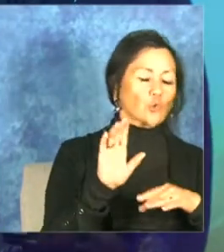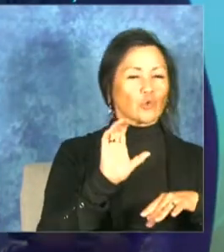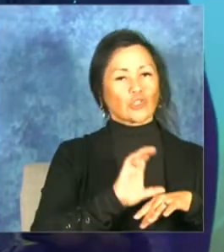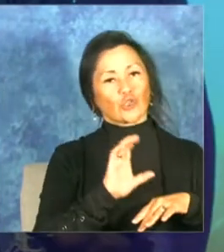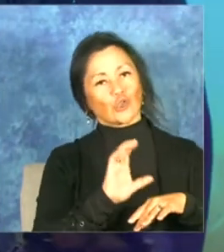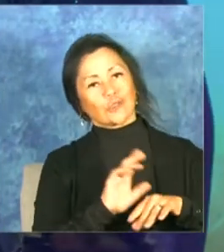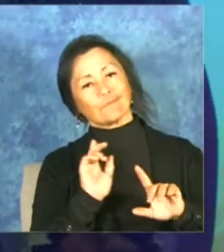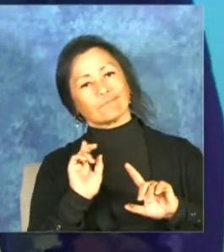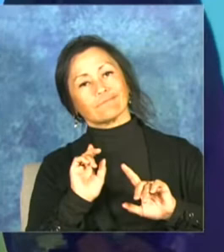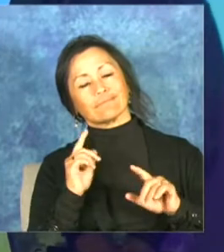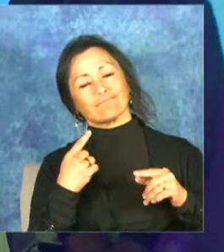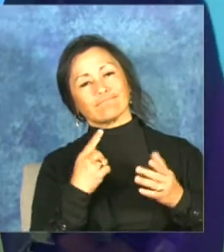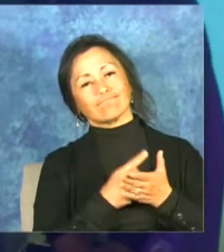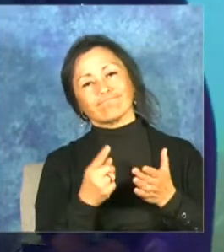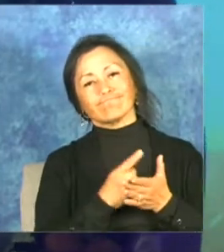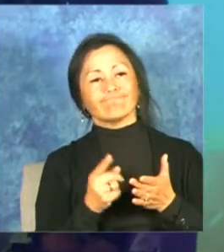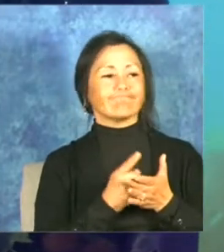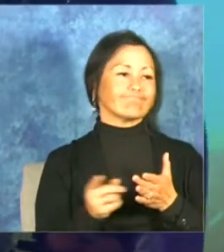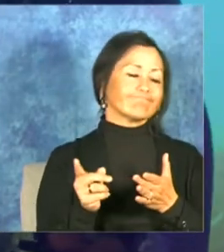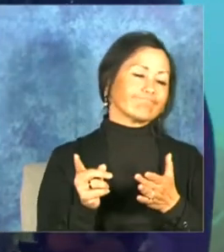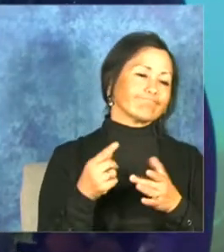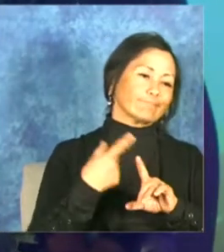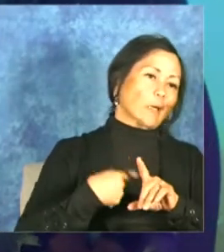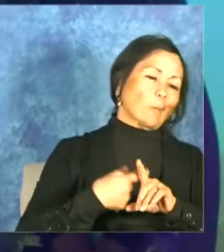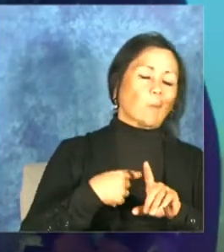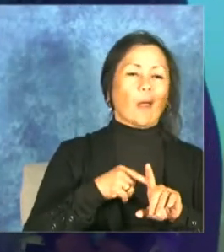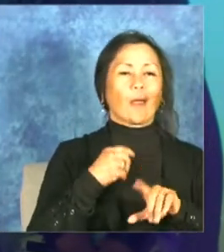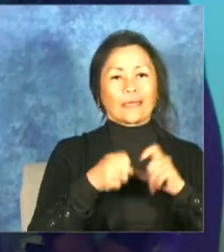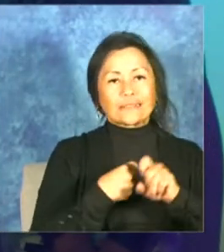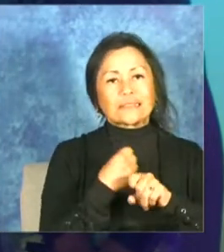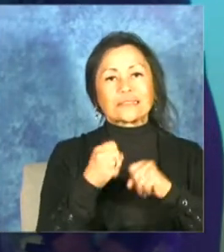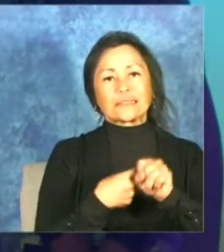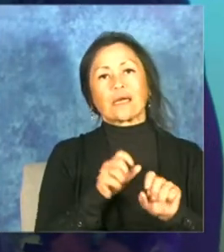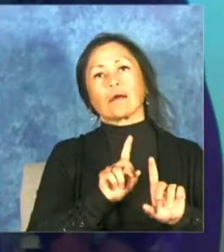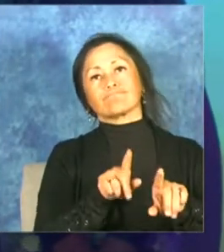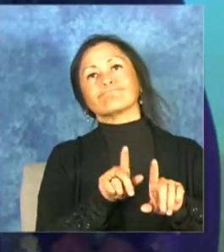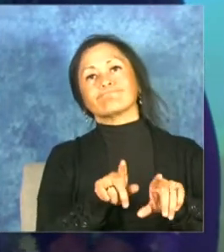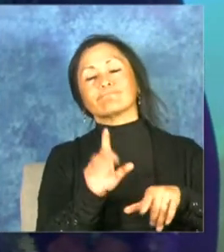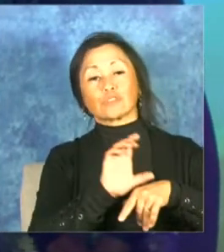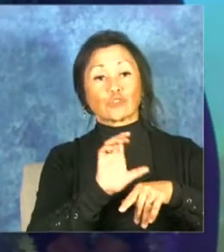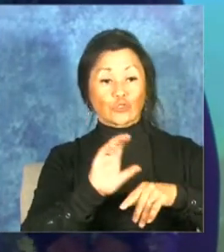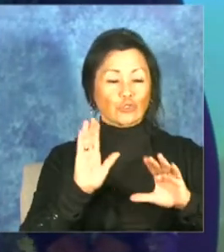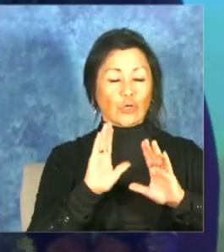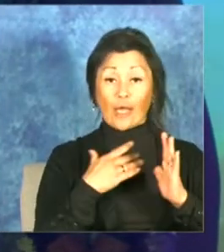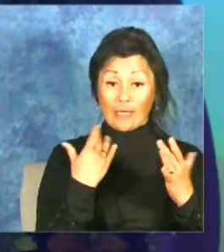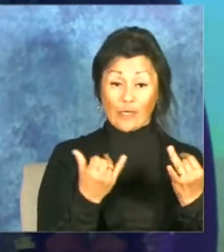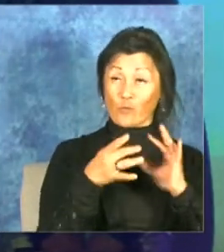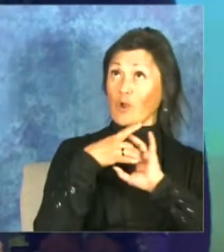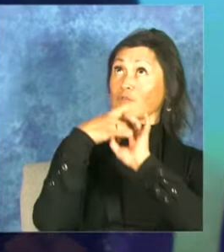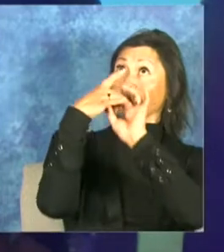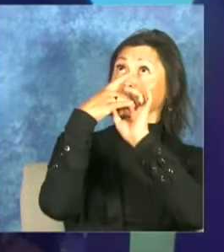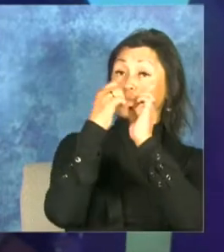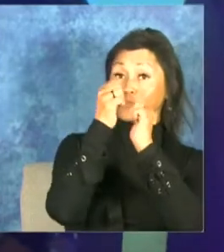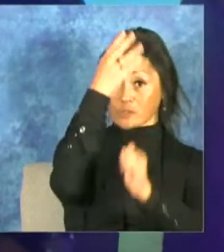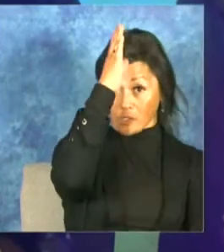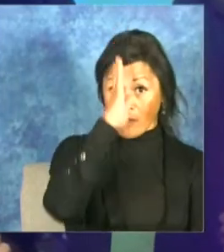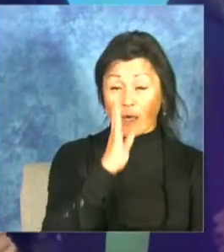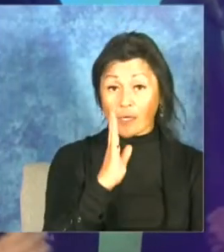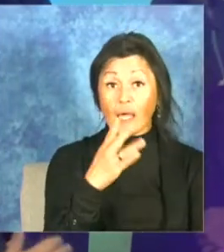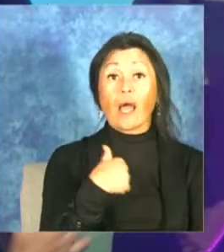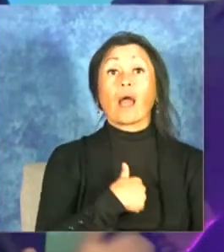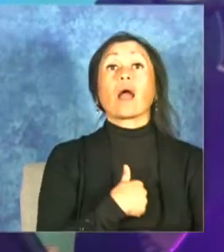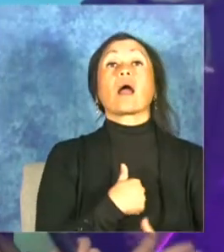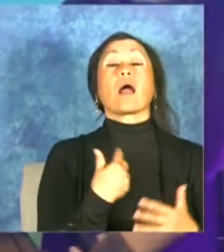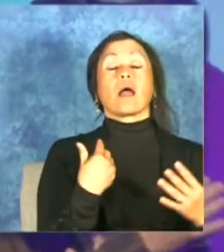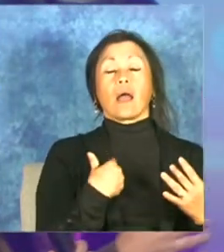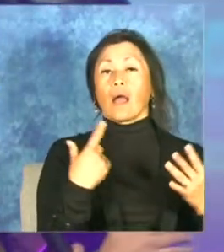you've been coming for weeks or for years or whatever, and you've grown in a relationship with God, and you've